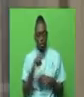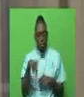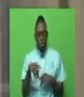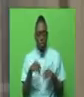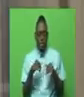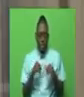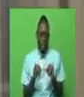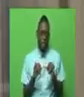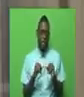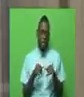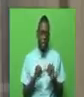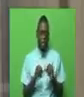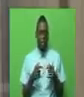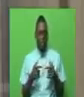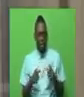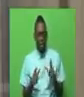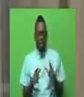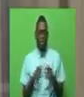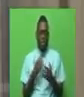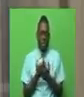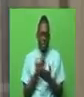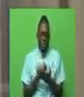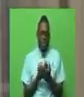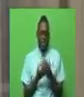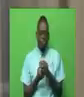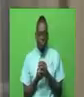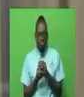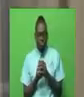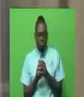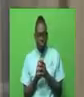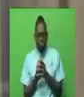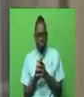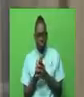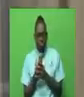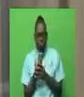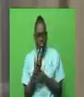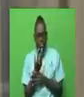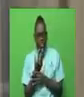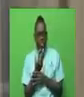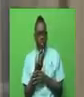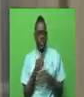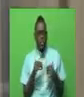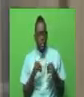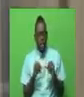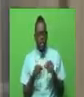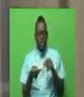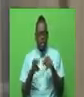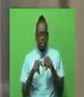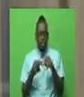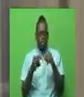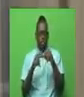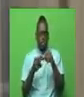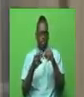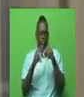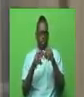than 20%, and that's a fact. They were still able to increase and make submissions and provisions to the Heritage